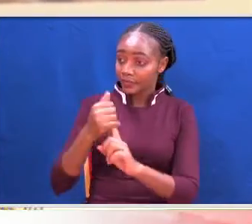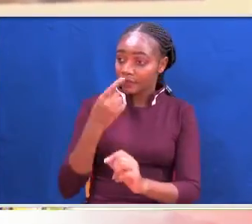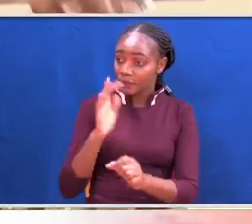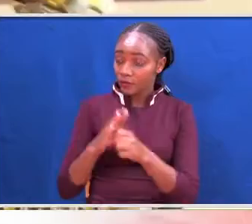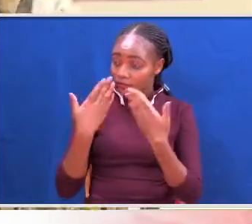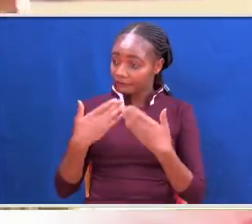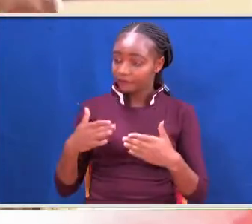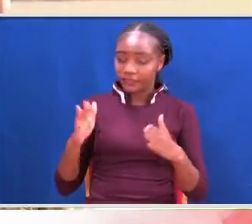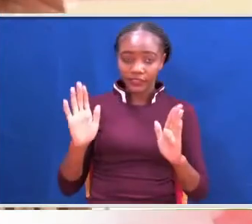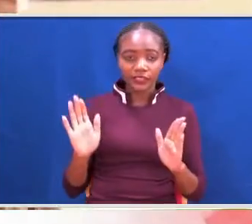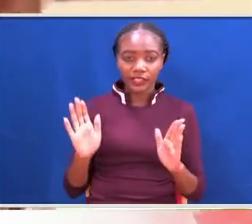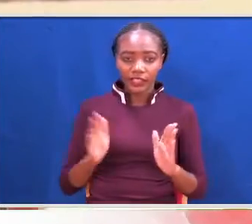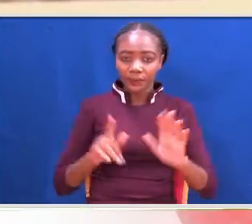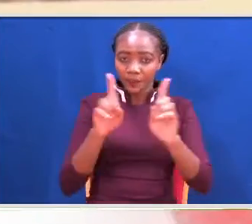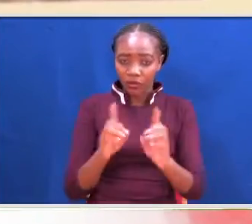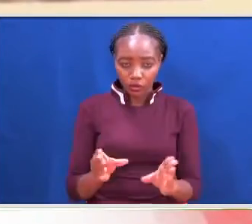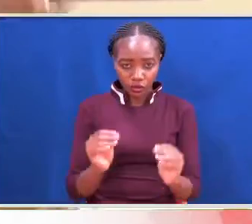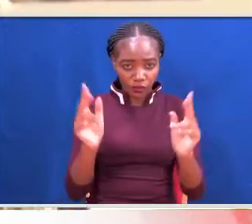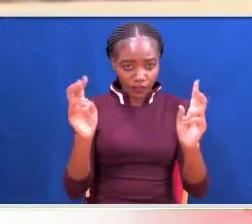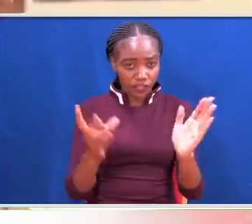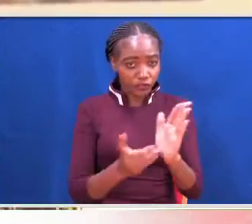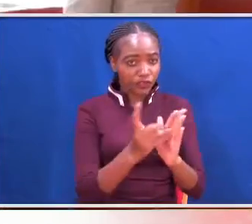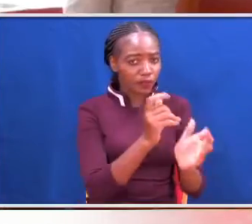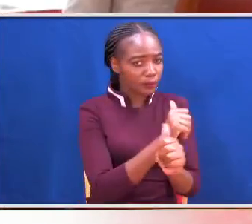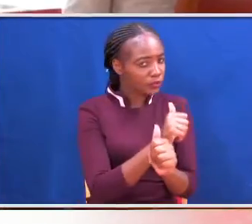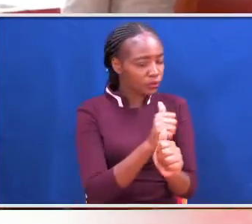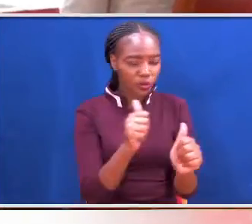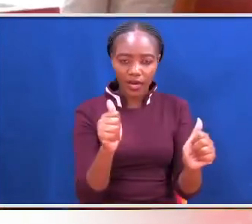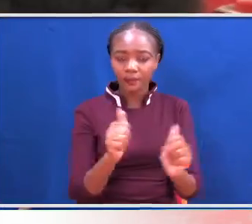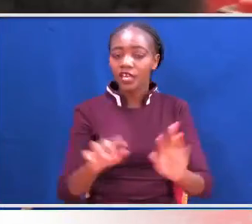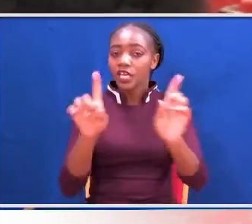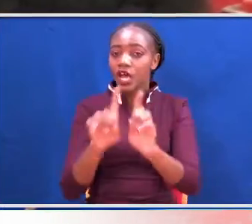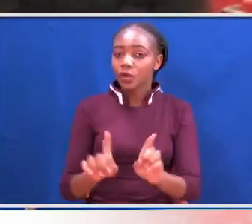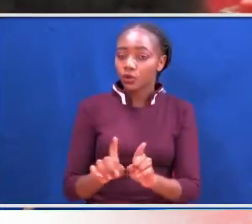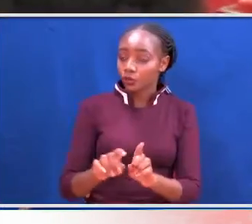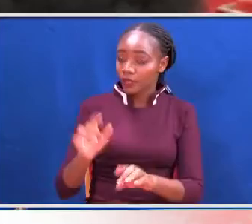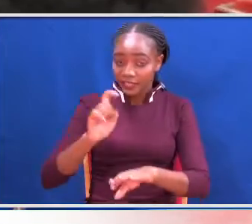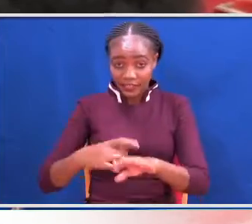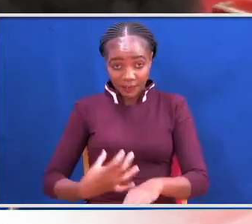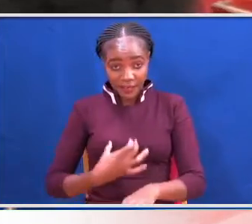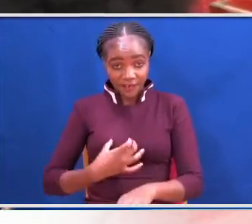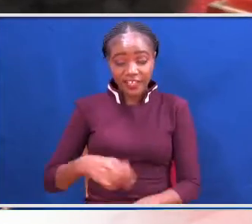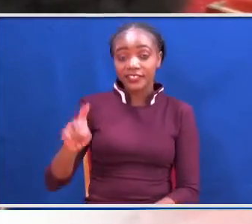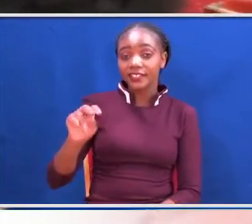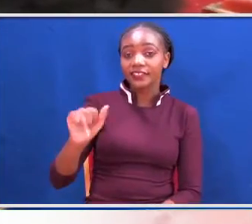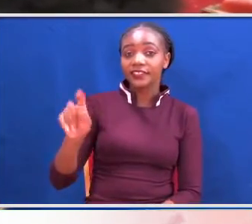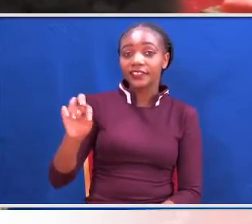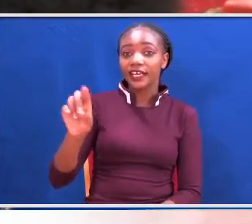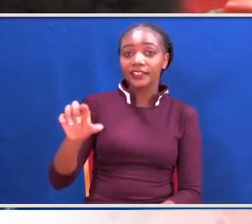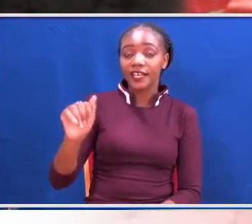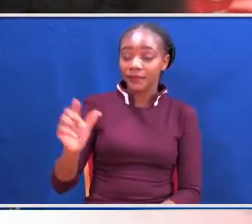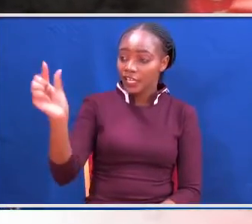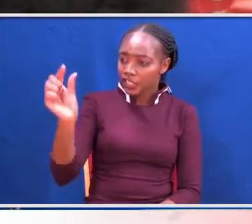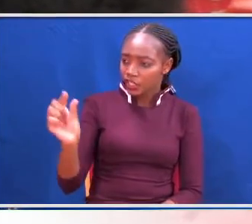and has actually addressed this issue of infrastructure very aggressively. In his tour in Nyanza region ahead of Madaraka Fete,